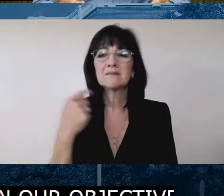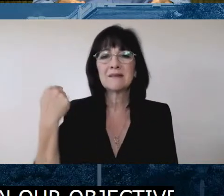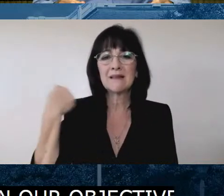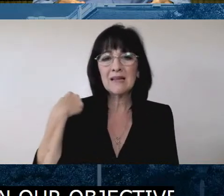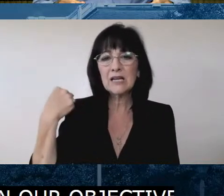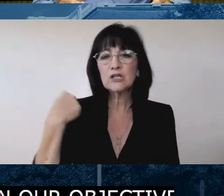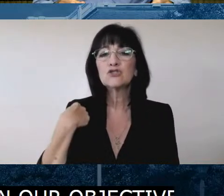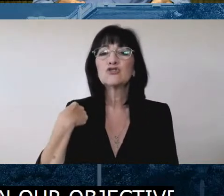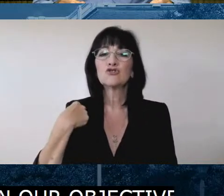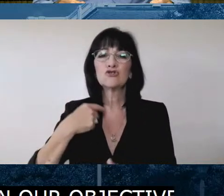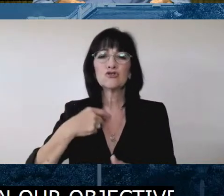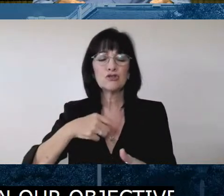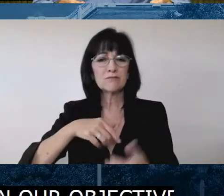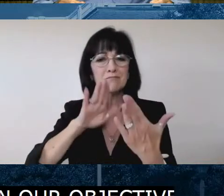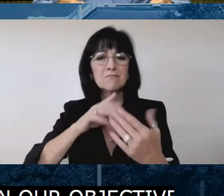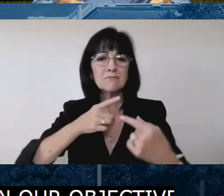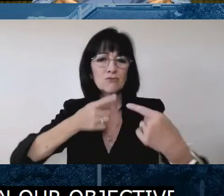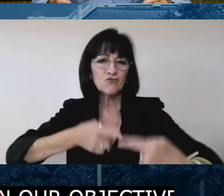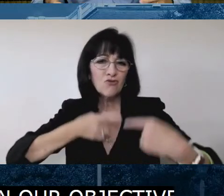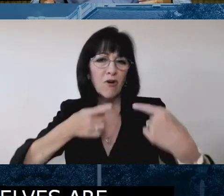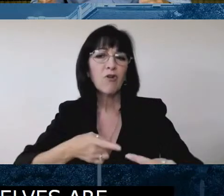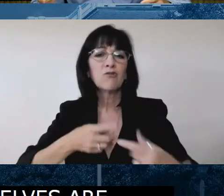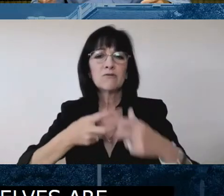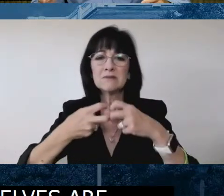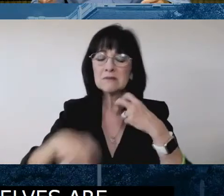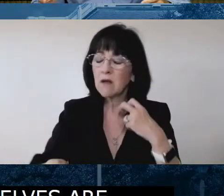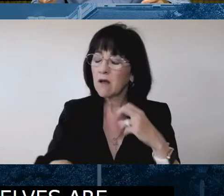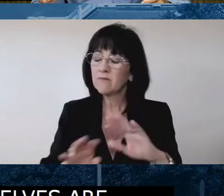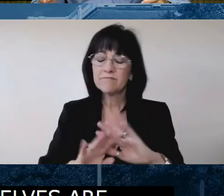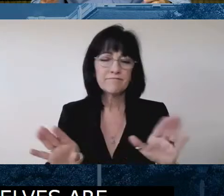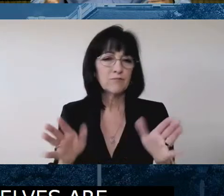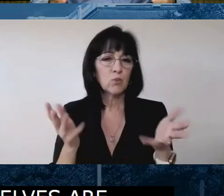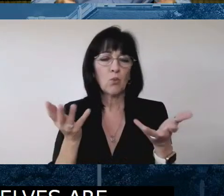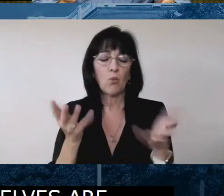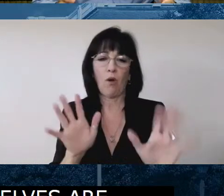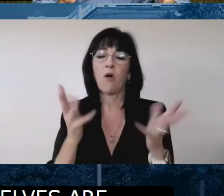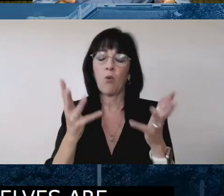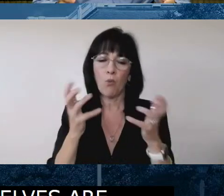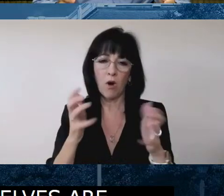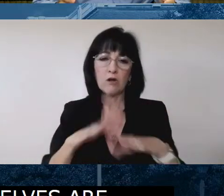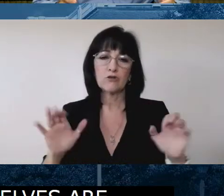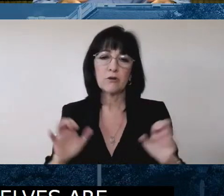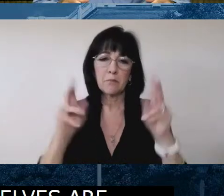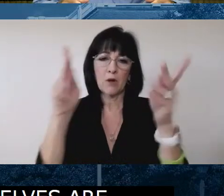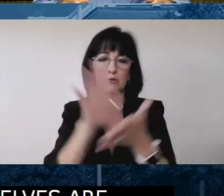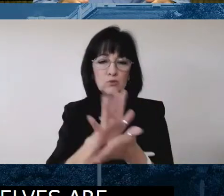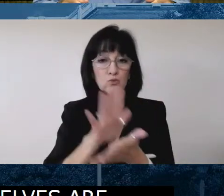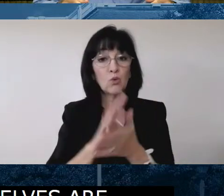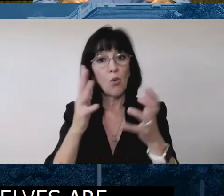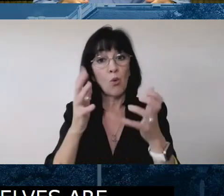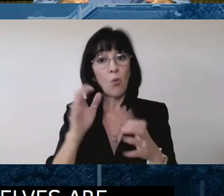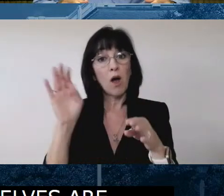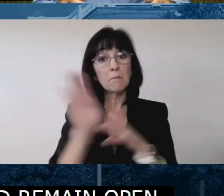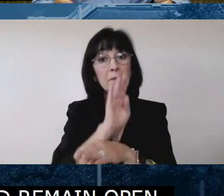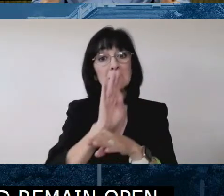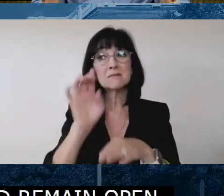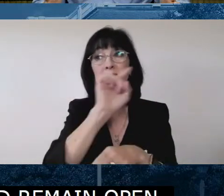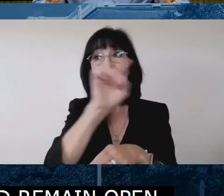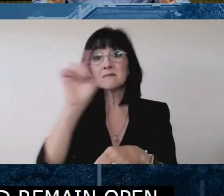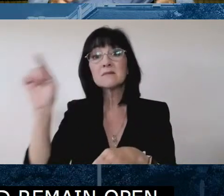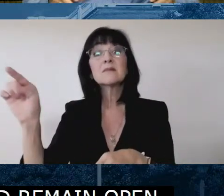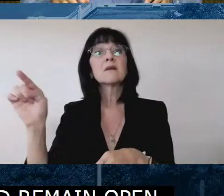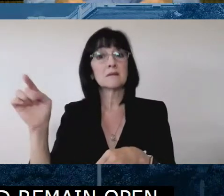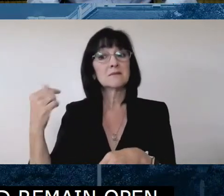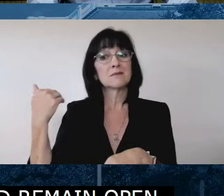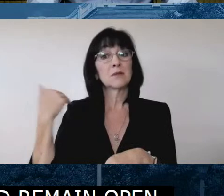it. We want to get businesses and we want them to remain open with no restrictions. And we want to move on and rebuild